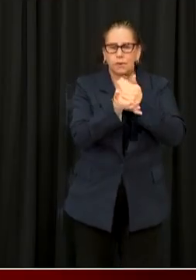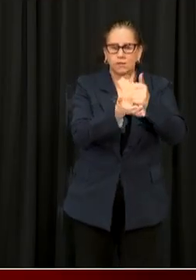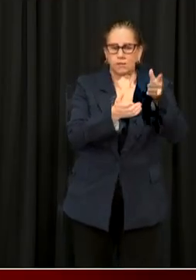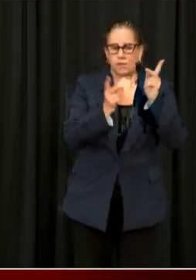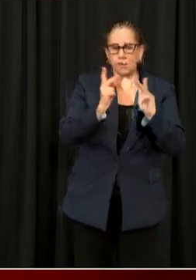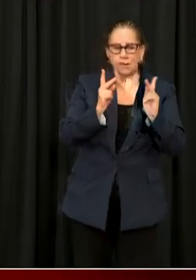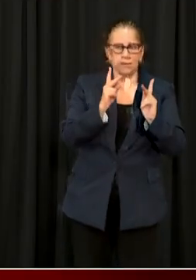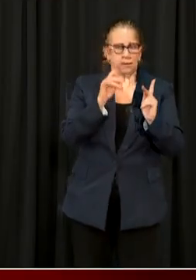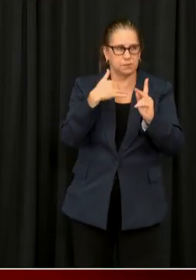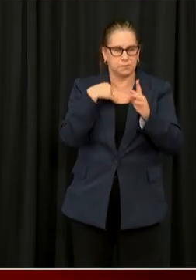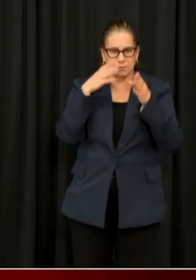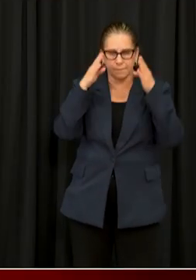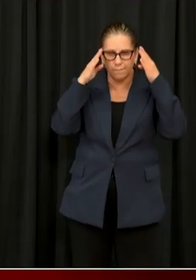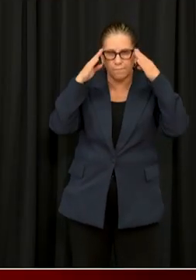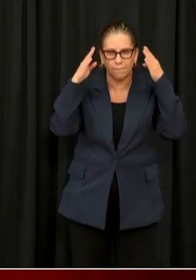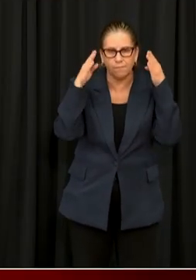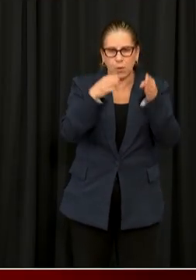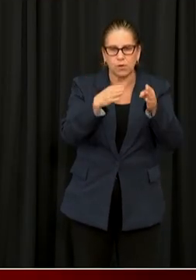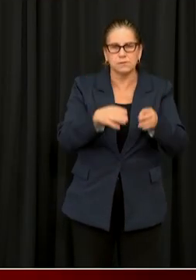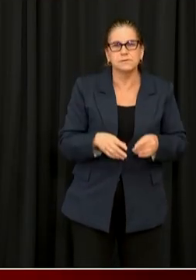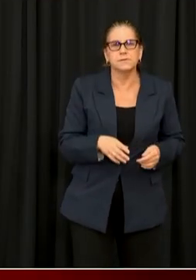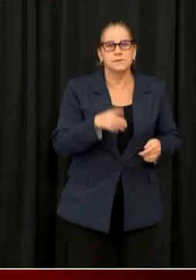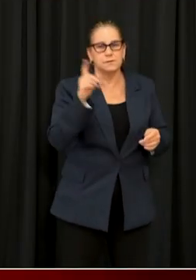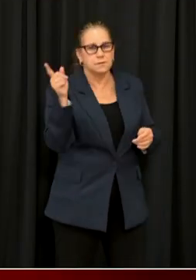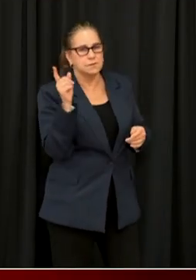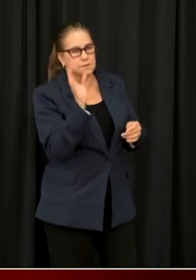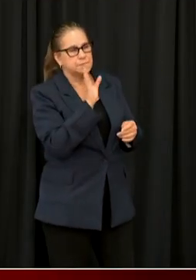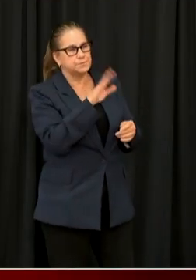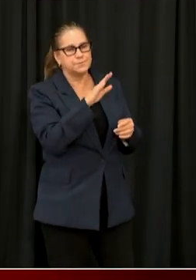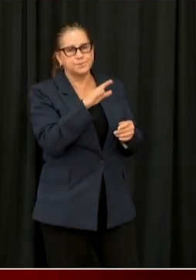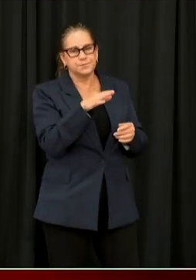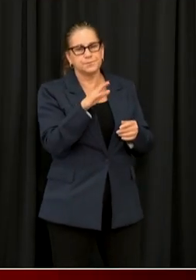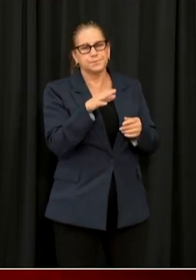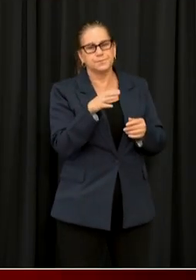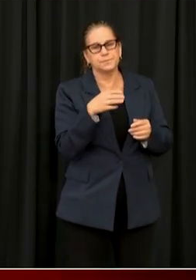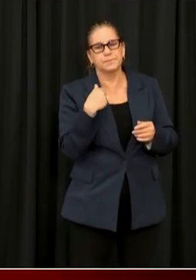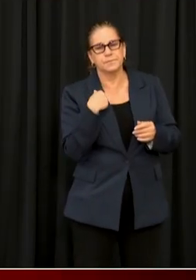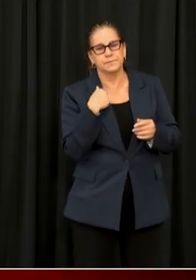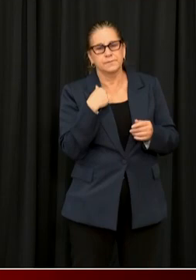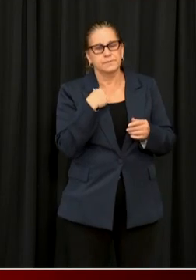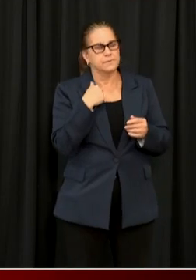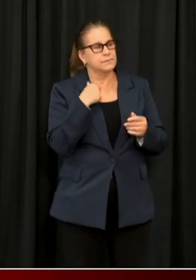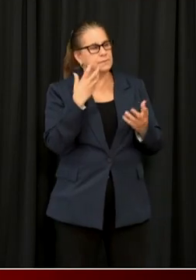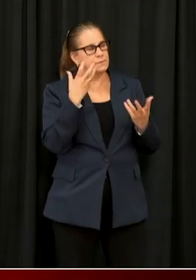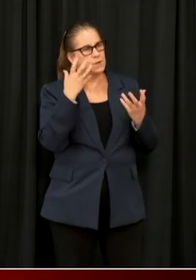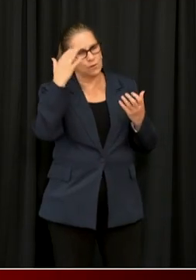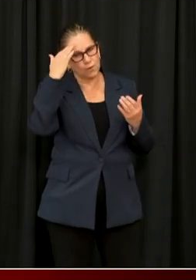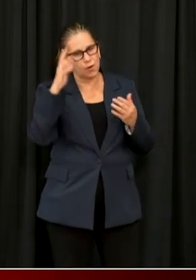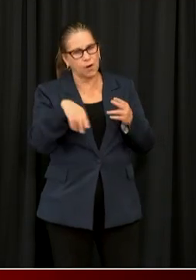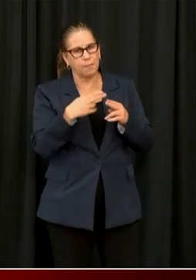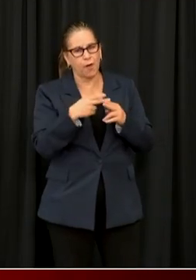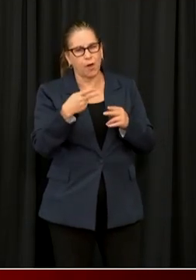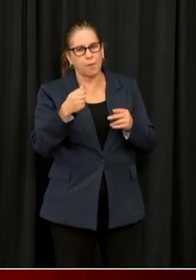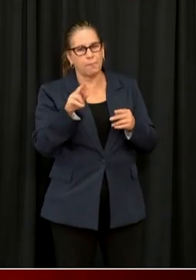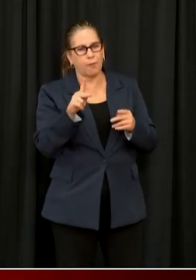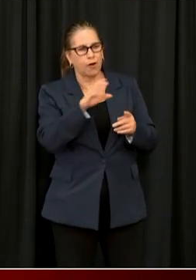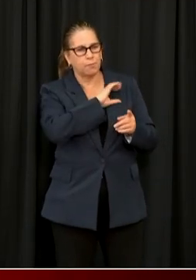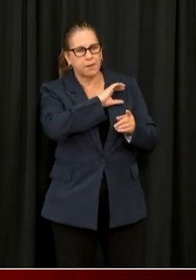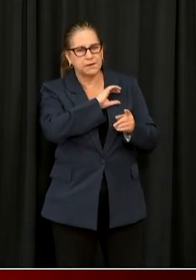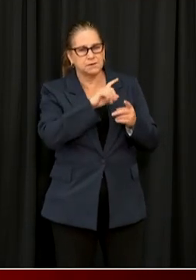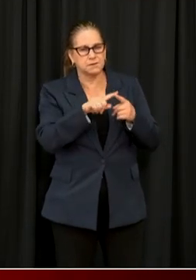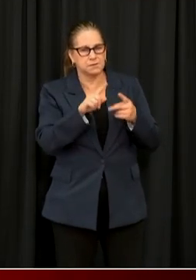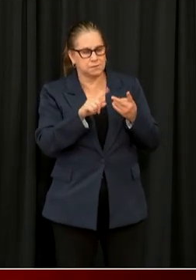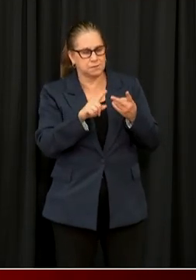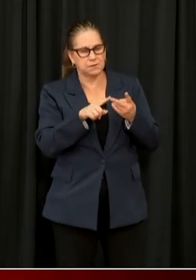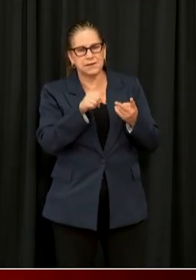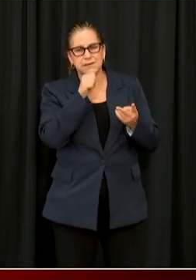We're getting some sort of confusing signals between Park Police and Secret Service as to the fencing around Lafayette Park,